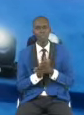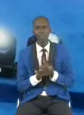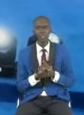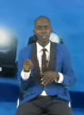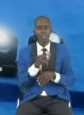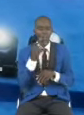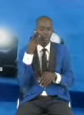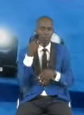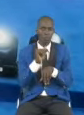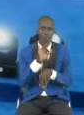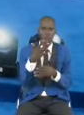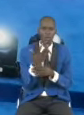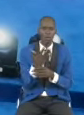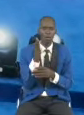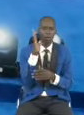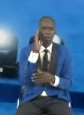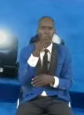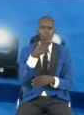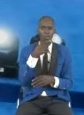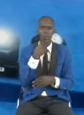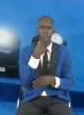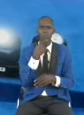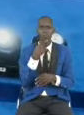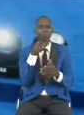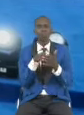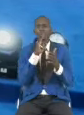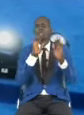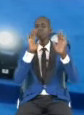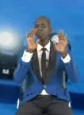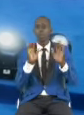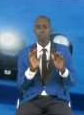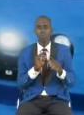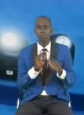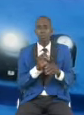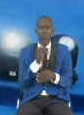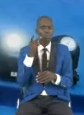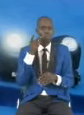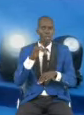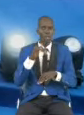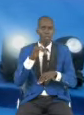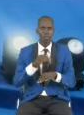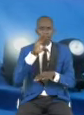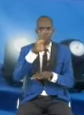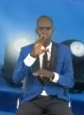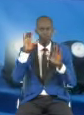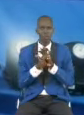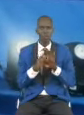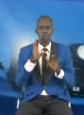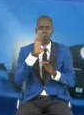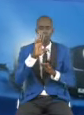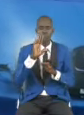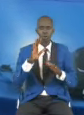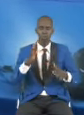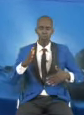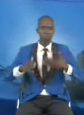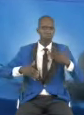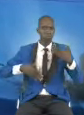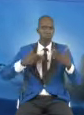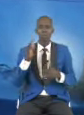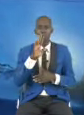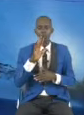hand, they'll say, marvelous. They look at your posture, at your joy, at your happiness,